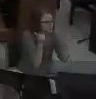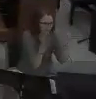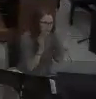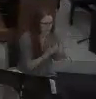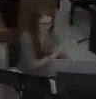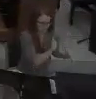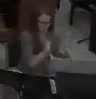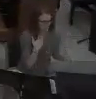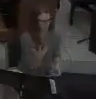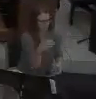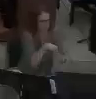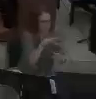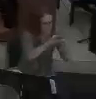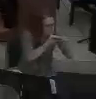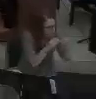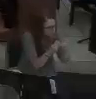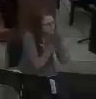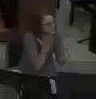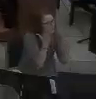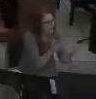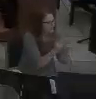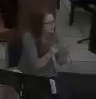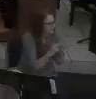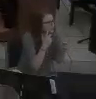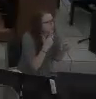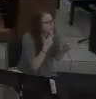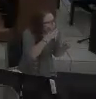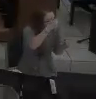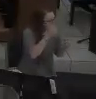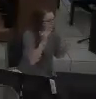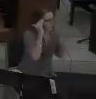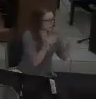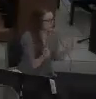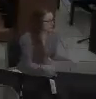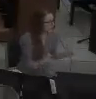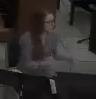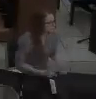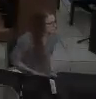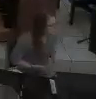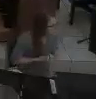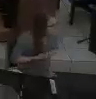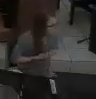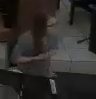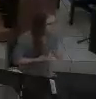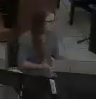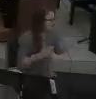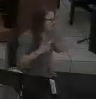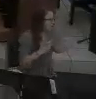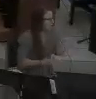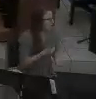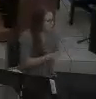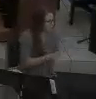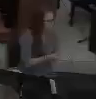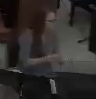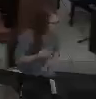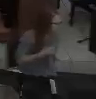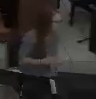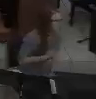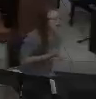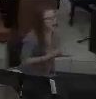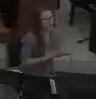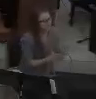with Mary's House. It's providing a place for older adults to be able to live their retirement years with joy and